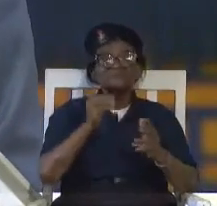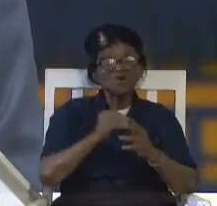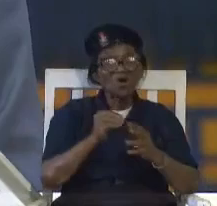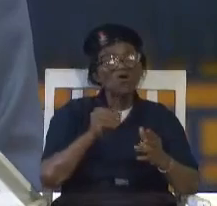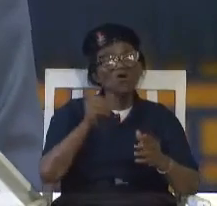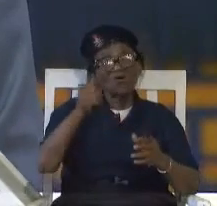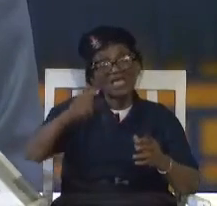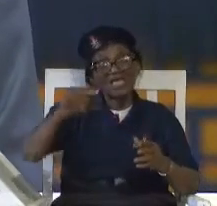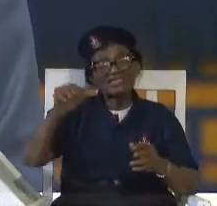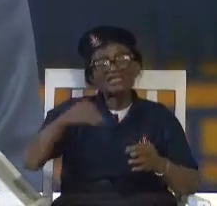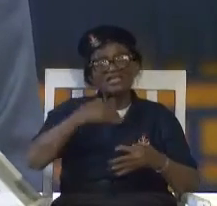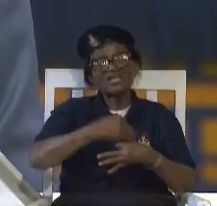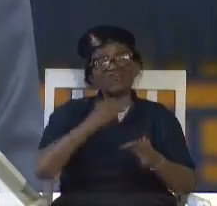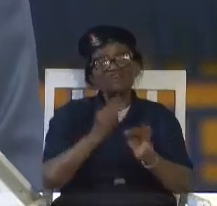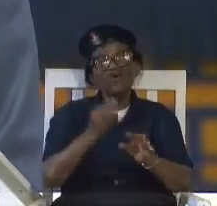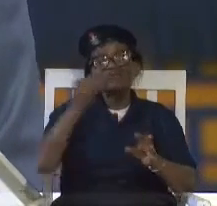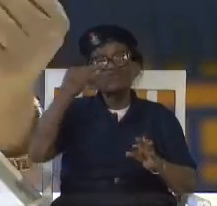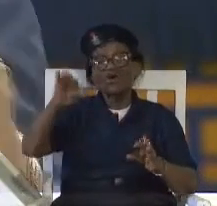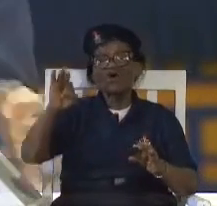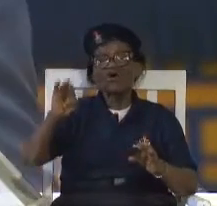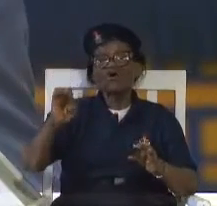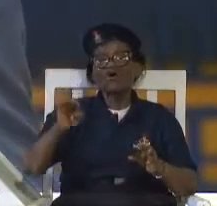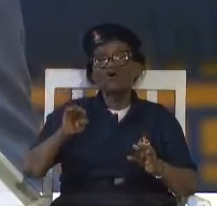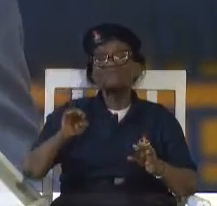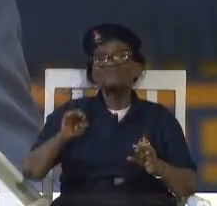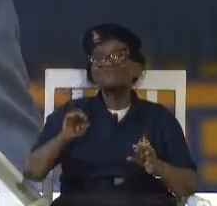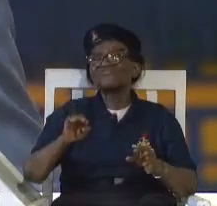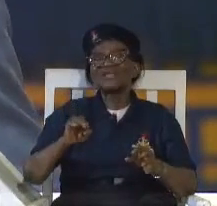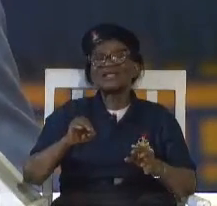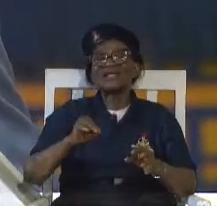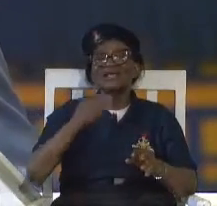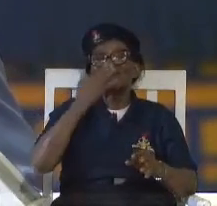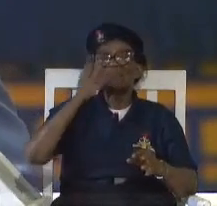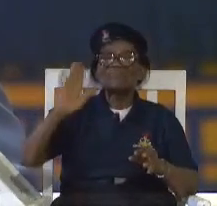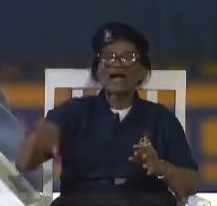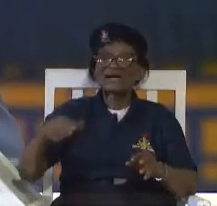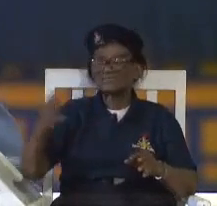any form of blemish.